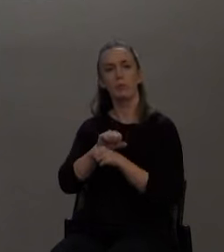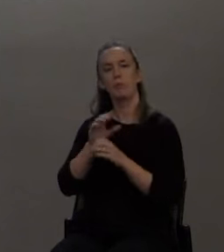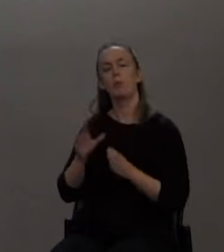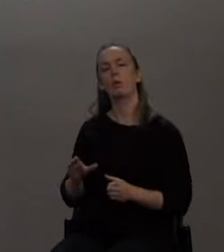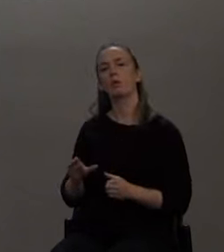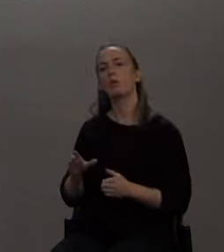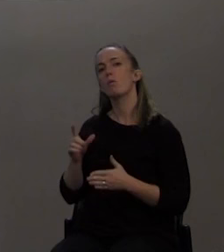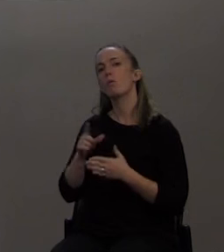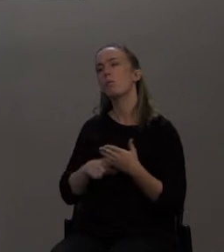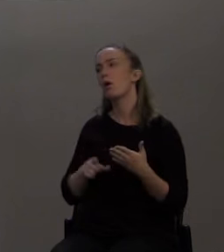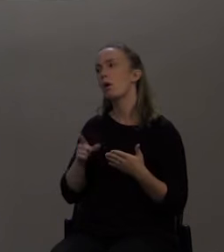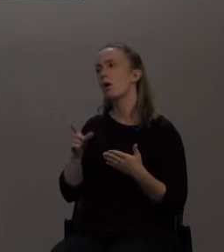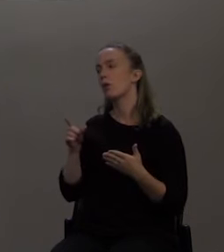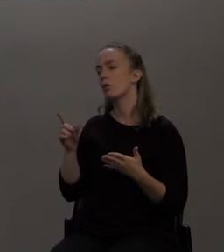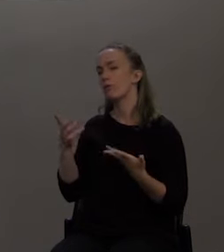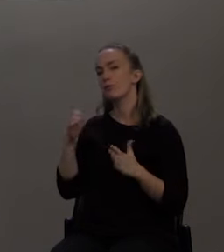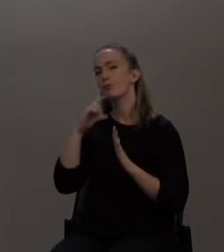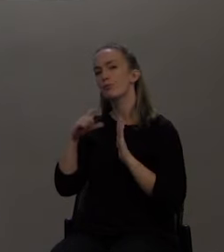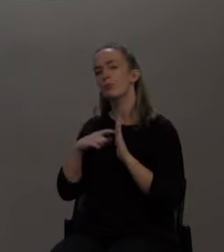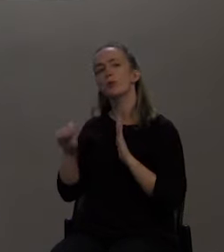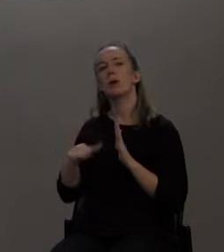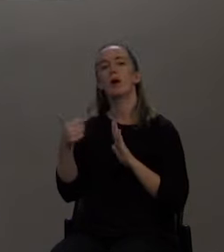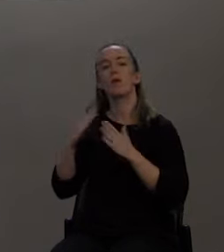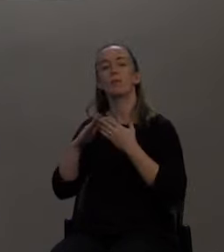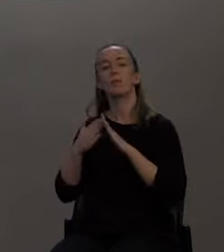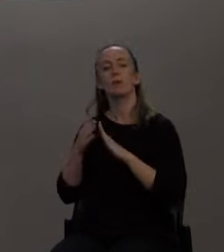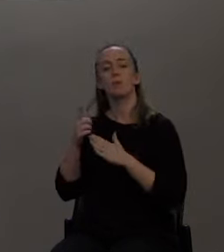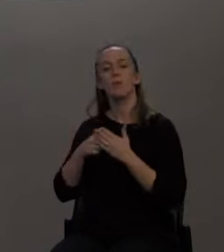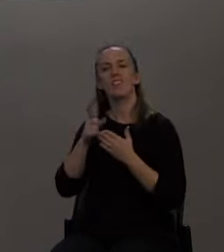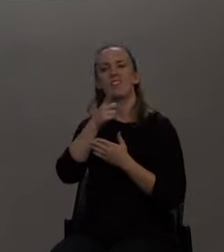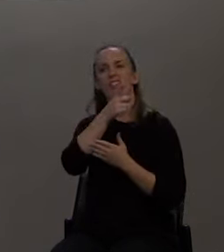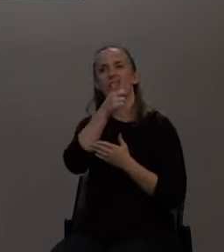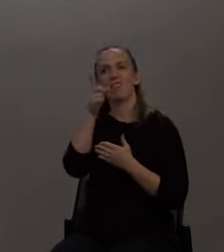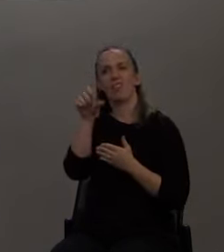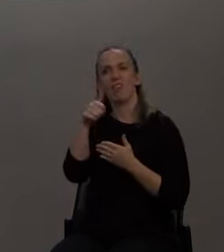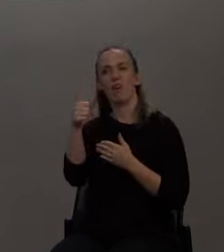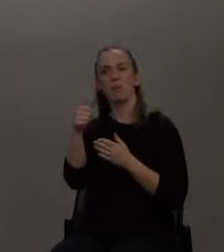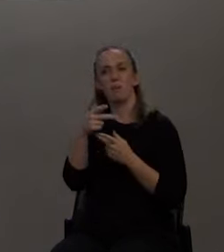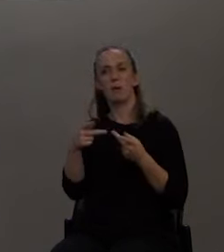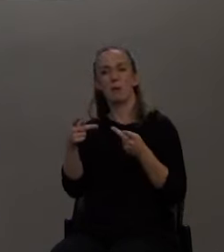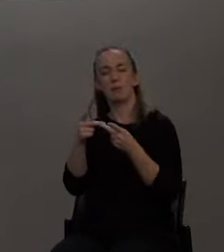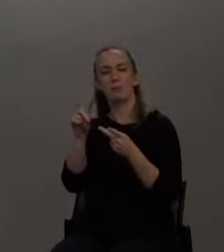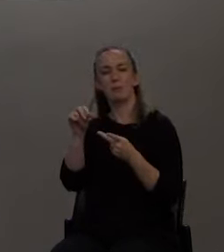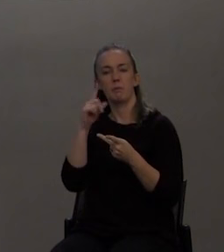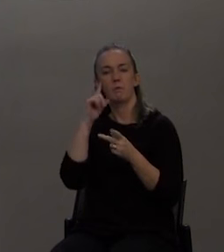other communities? What do they do to provide